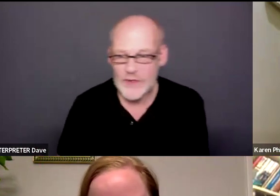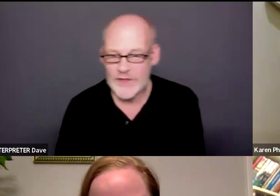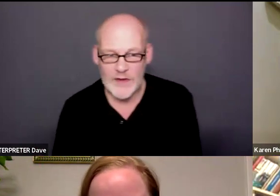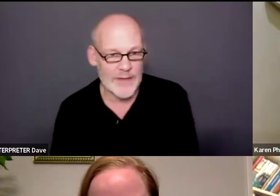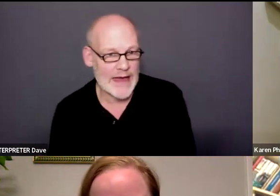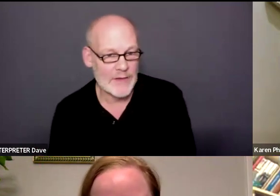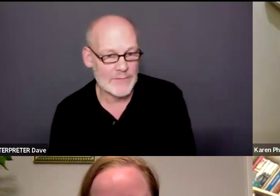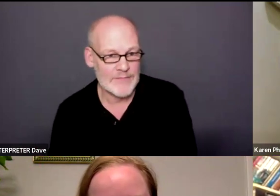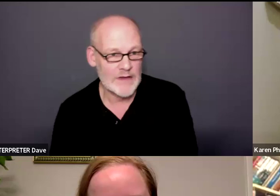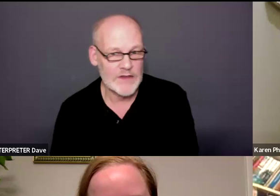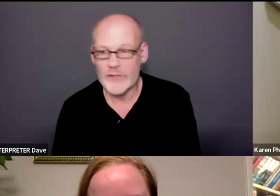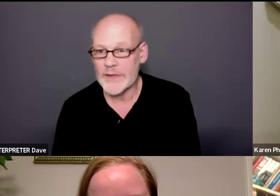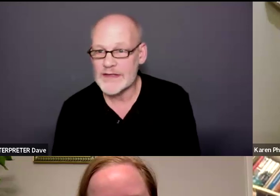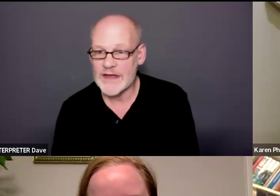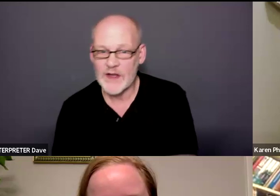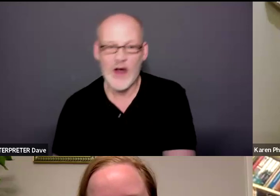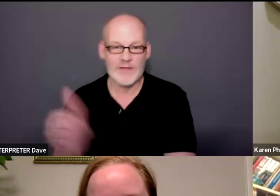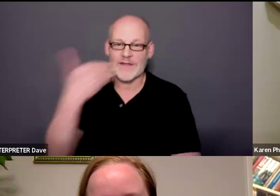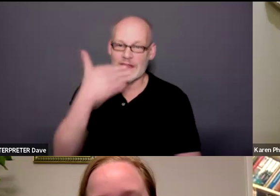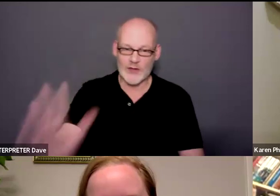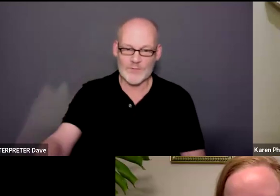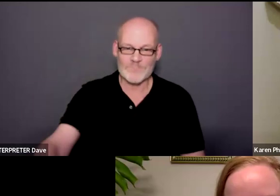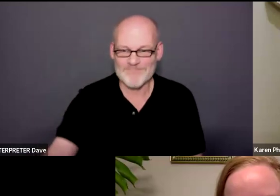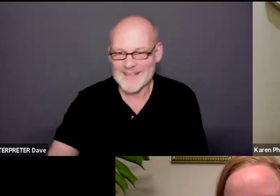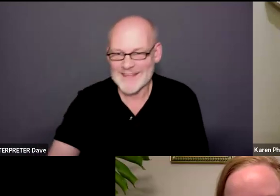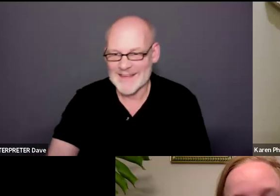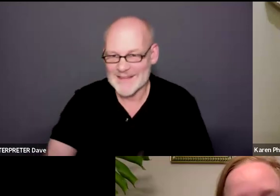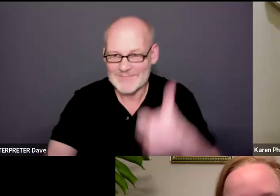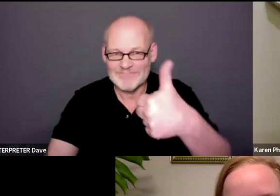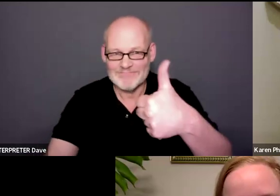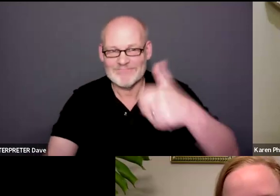everybody's just waving goodbye now. So everybody is signing off. Thank you. Thank you again.